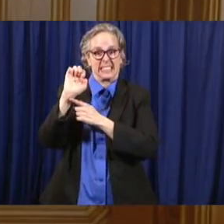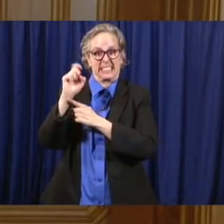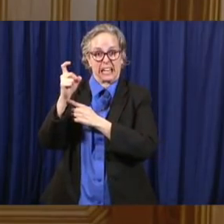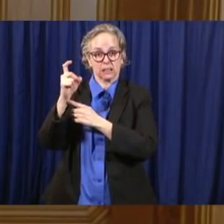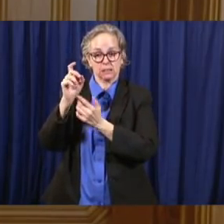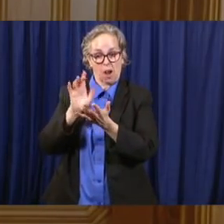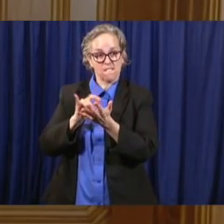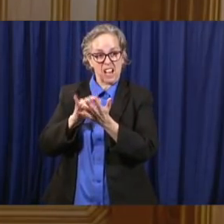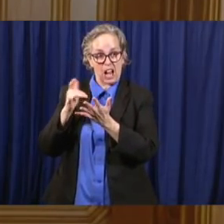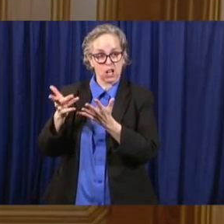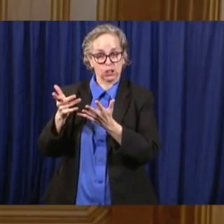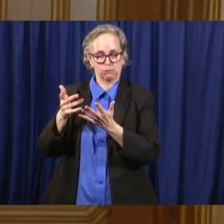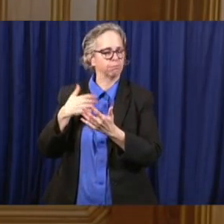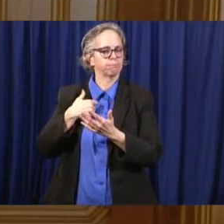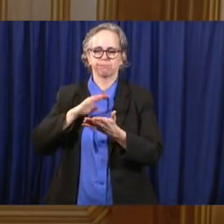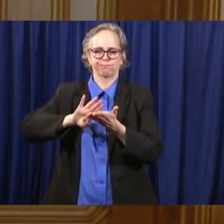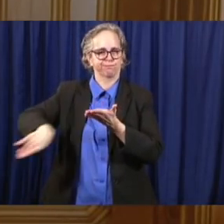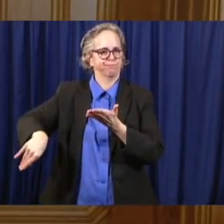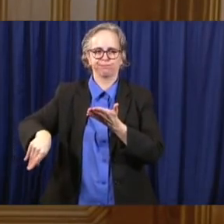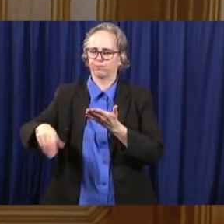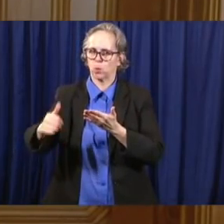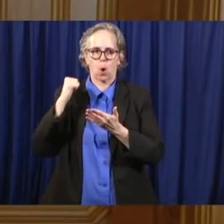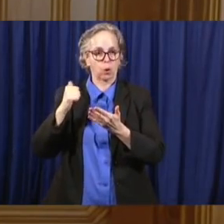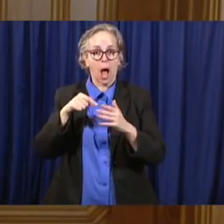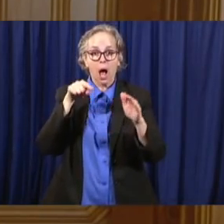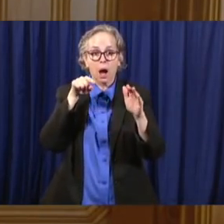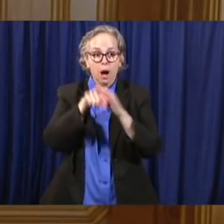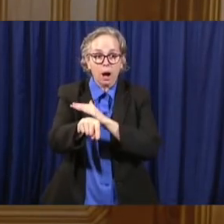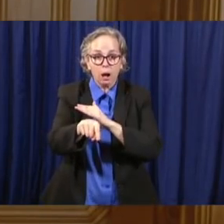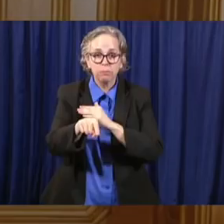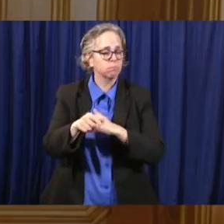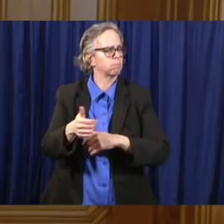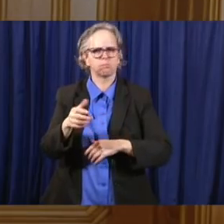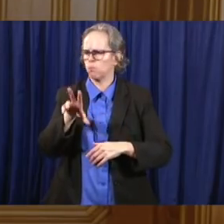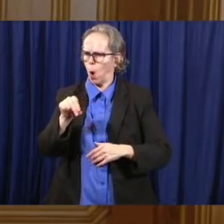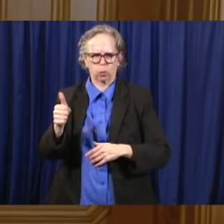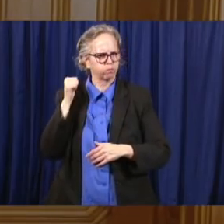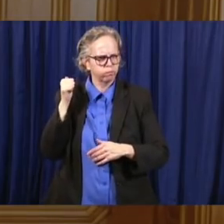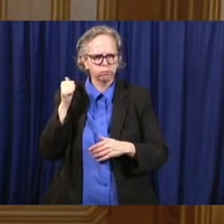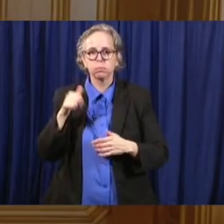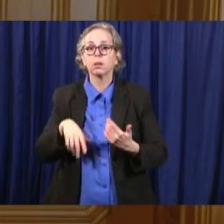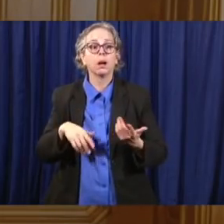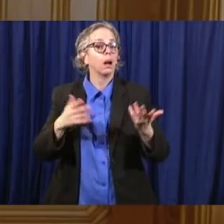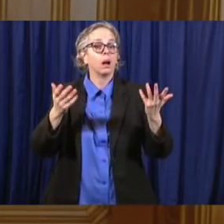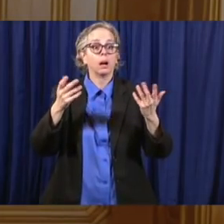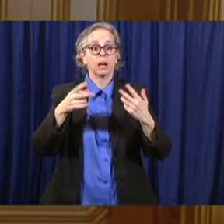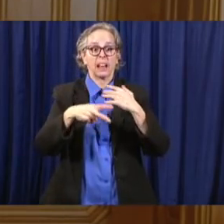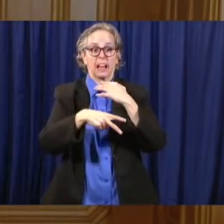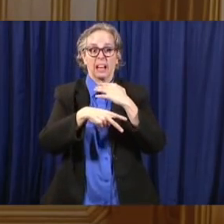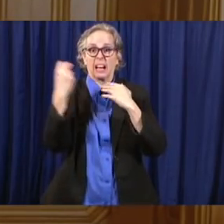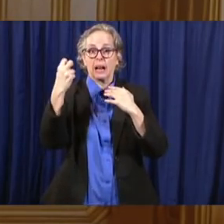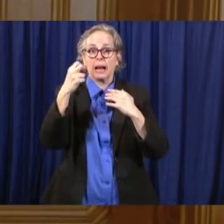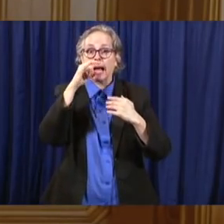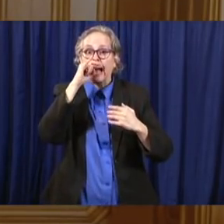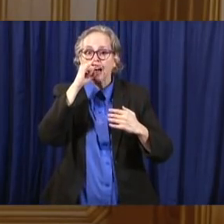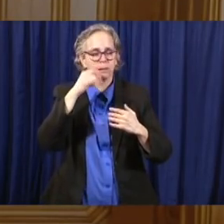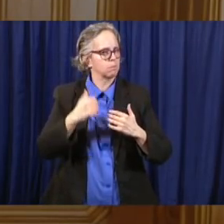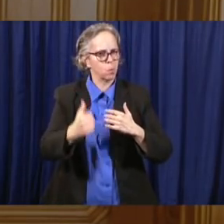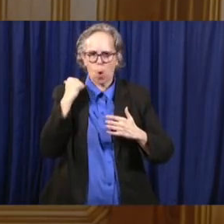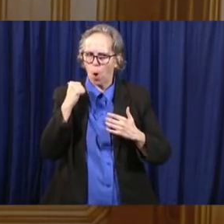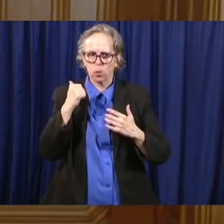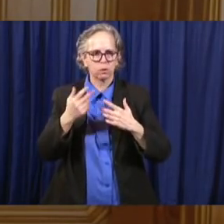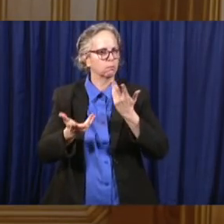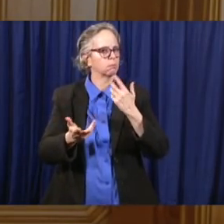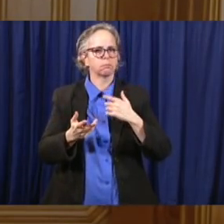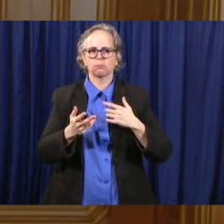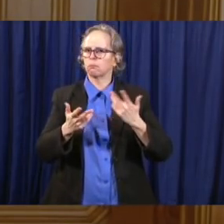them. Those who are homicide-related offenses, we eliminated them. Kidnapping, abduction, we eliminated them.